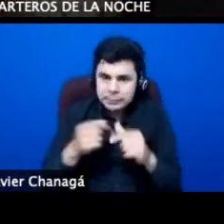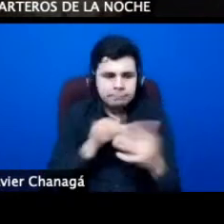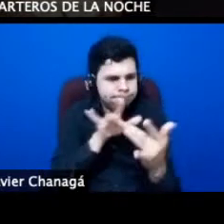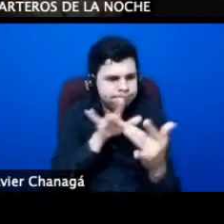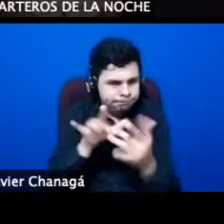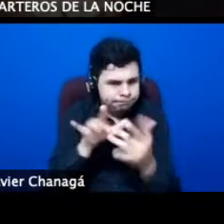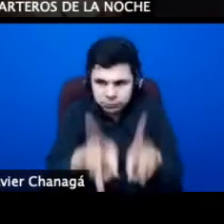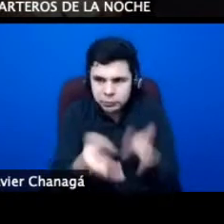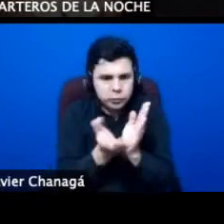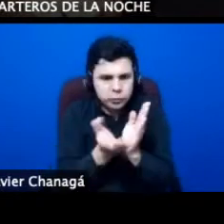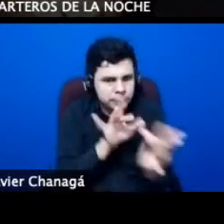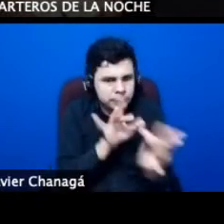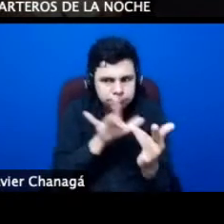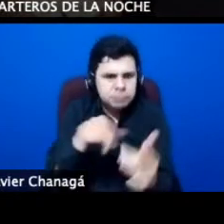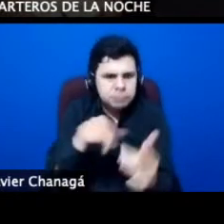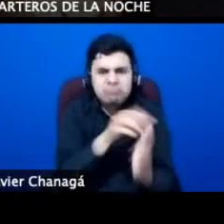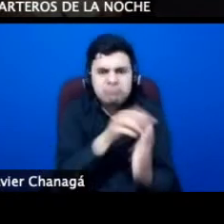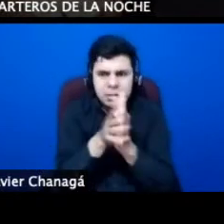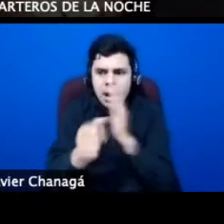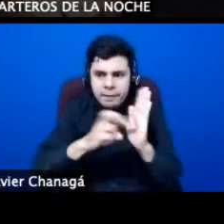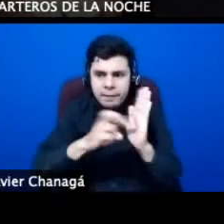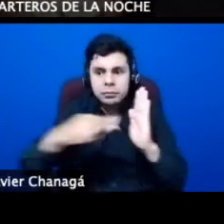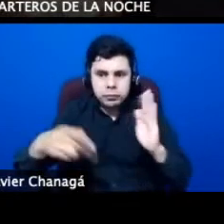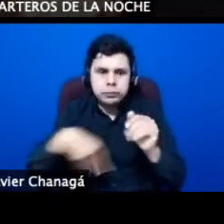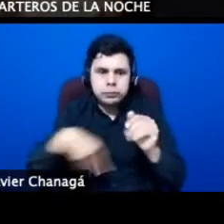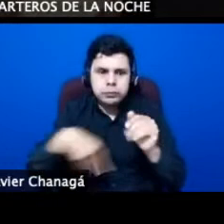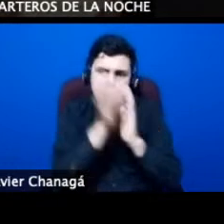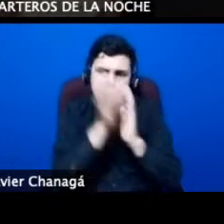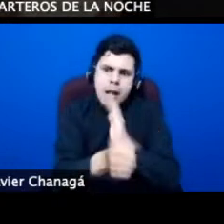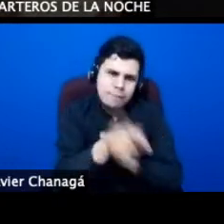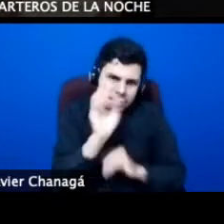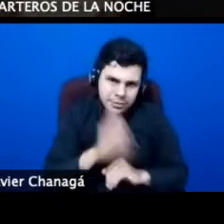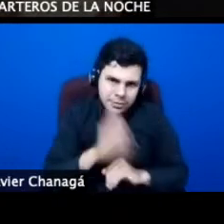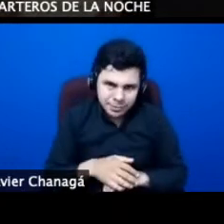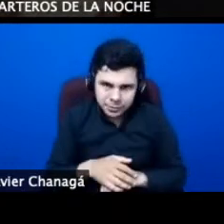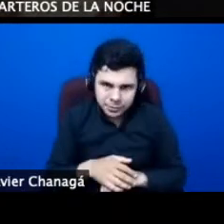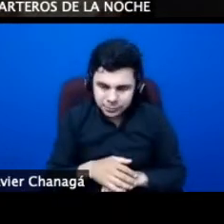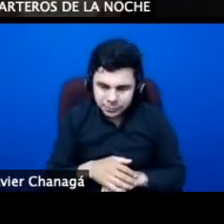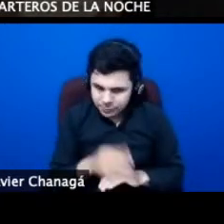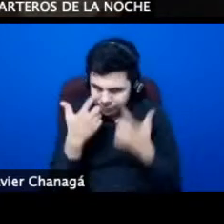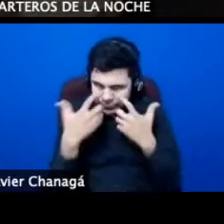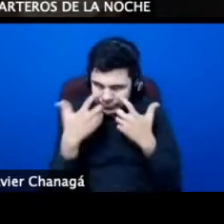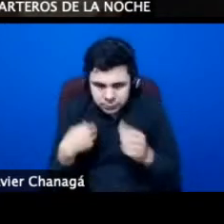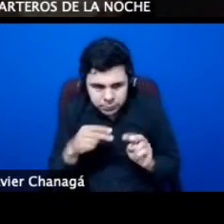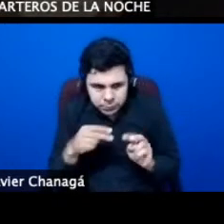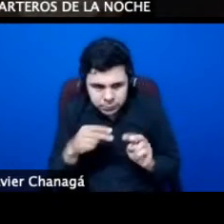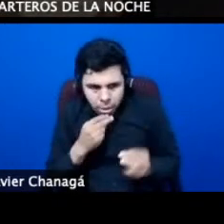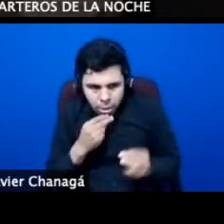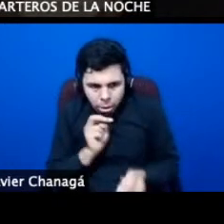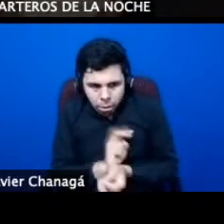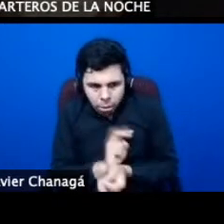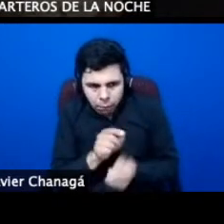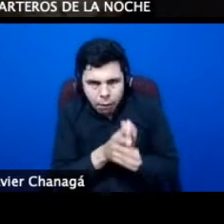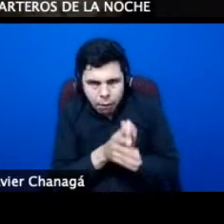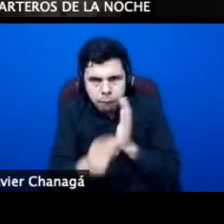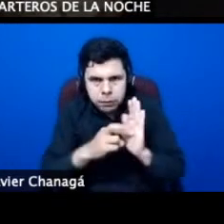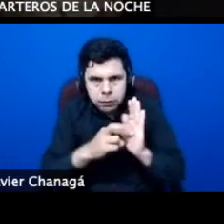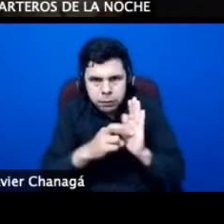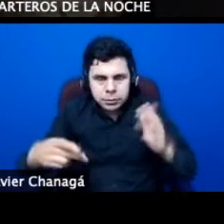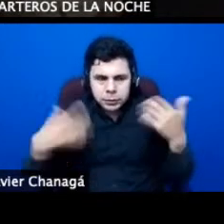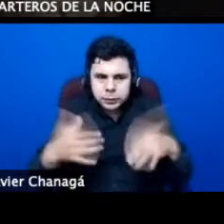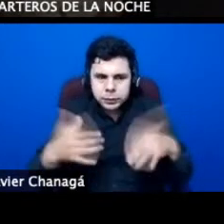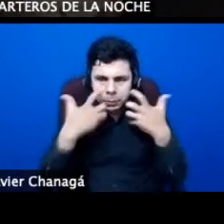tecnológico, incluso unas habilidades impresionantes. Mm-hmm. And as we